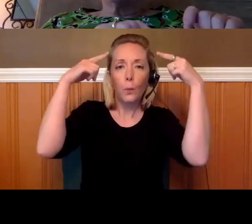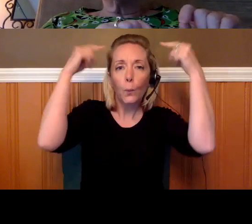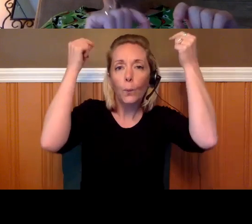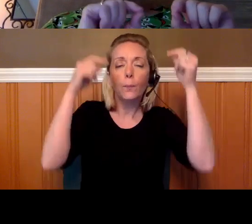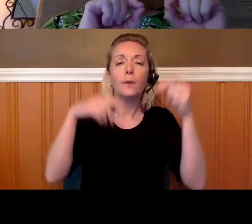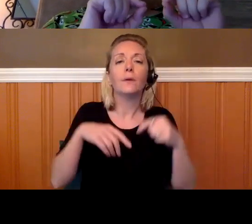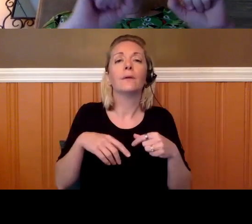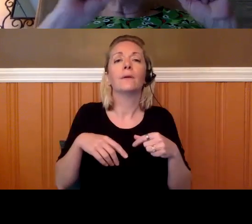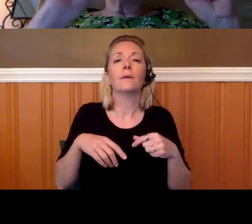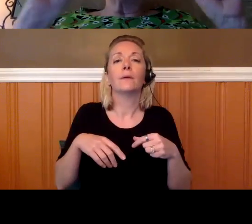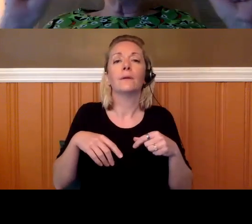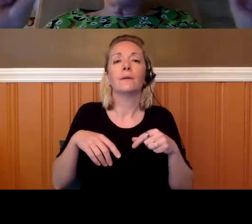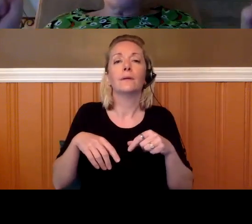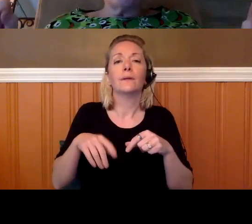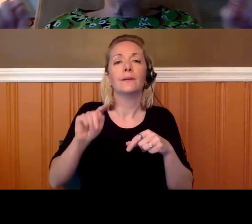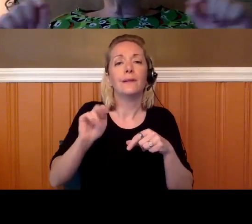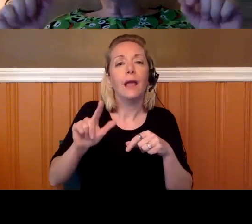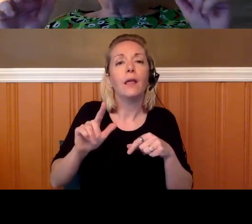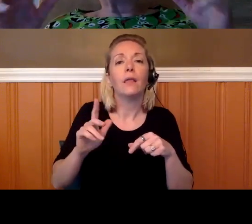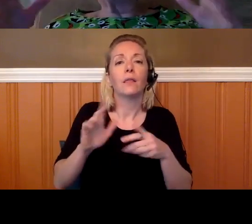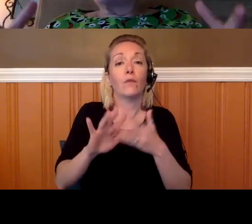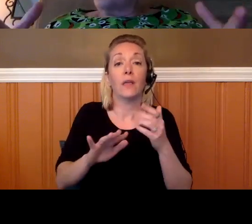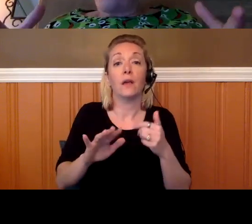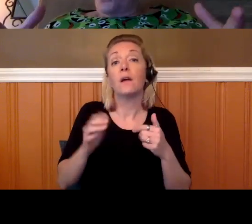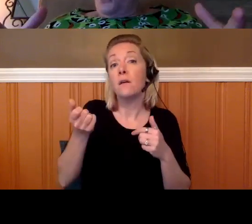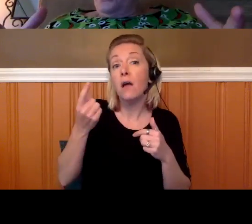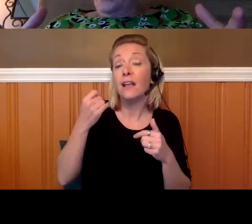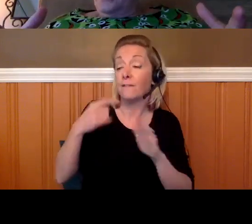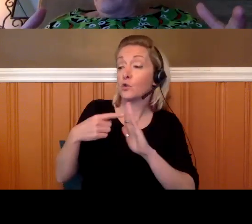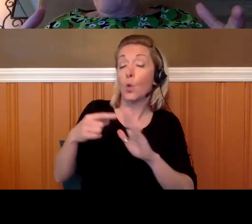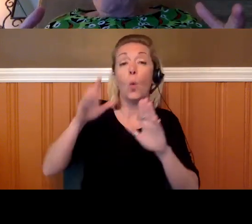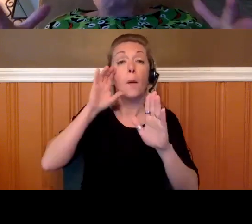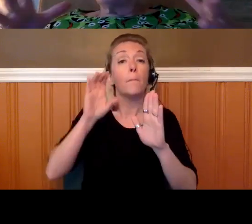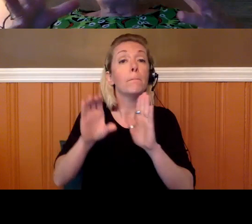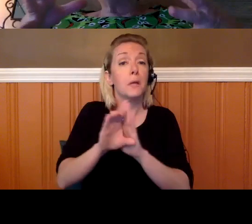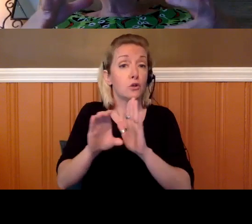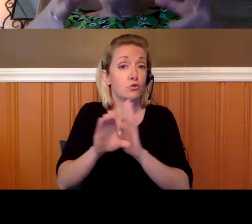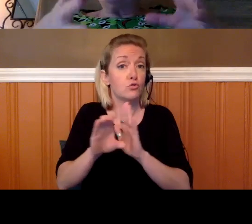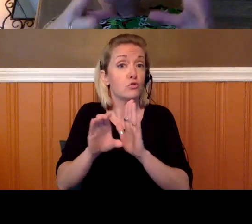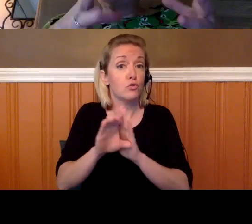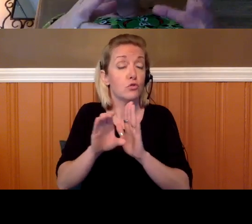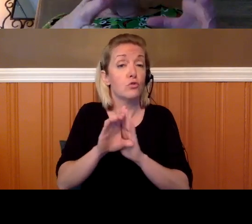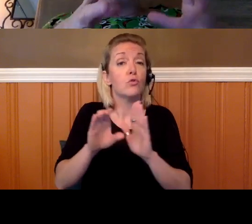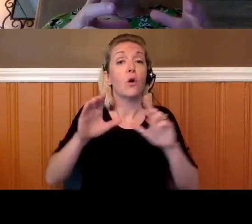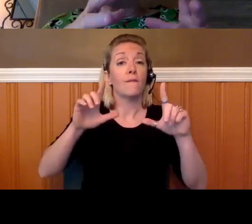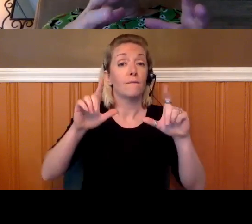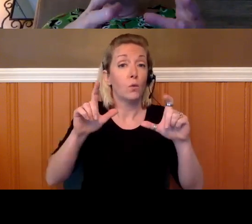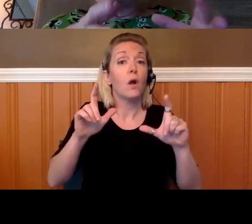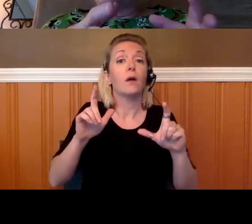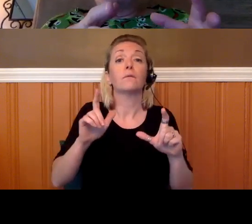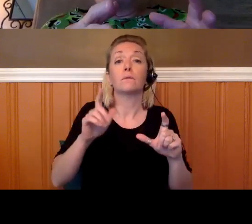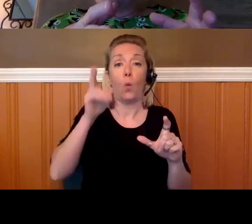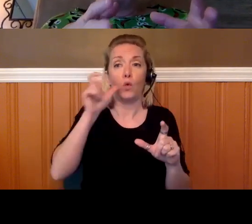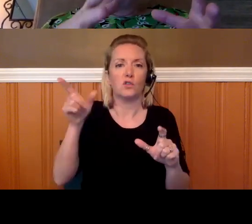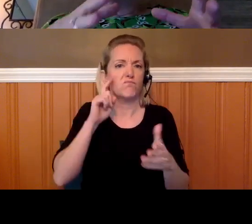recognize almost any photo of a horse, maybe some color realistic, but